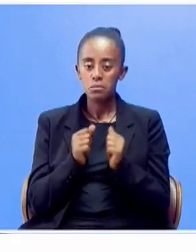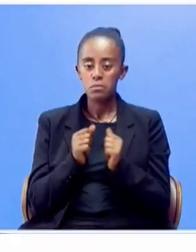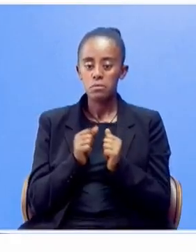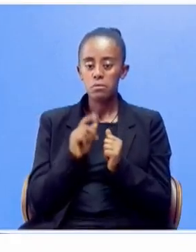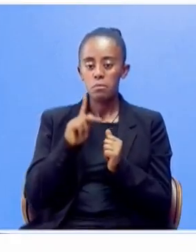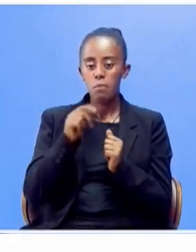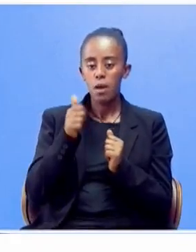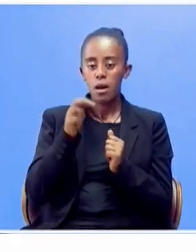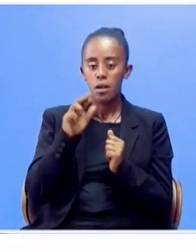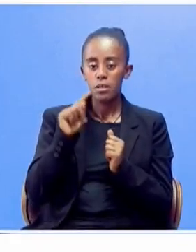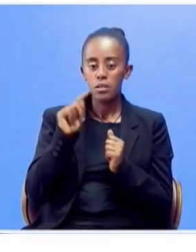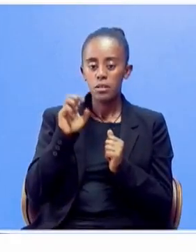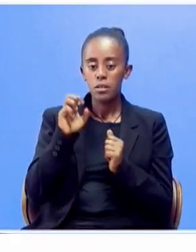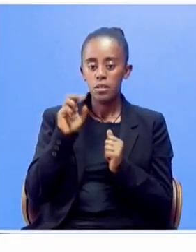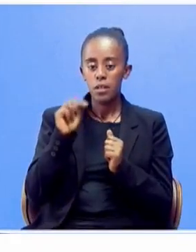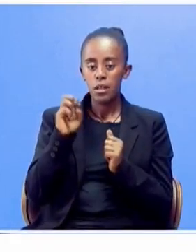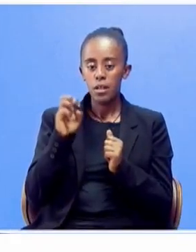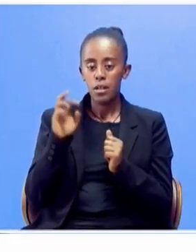a partner.